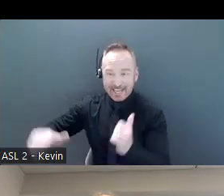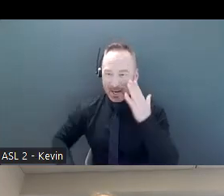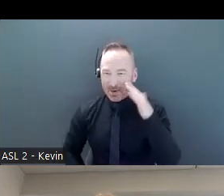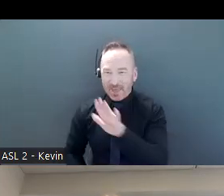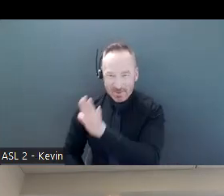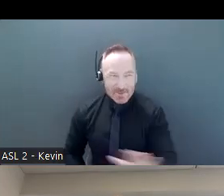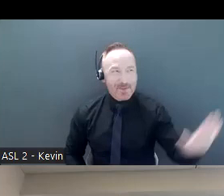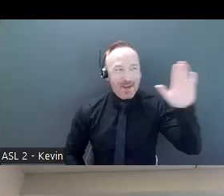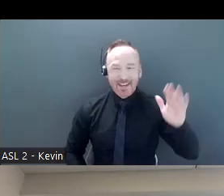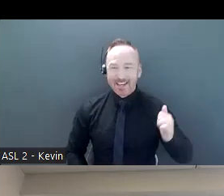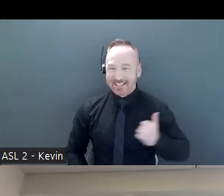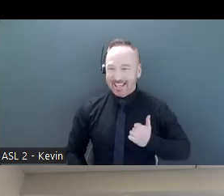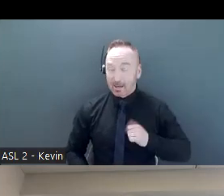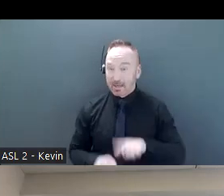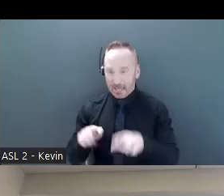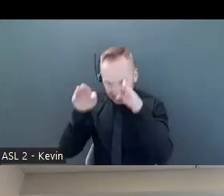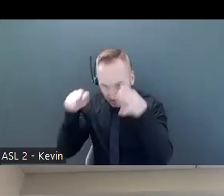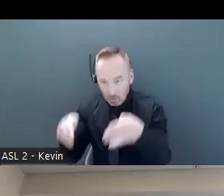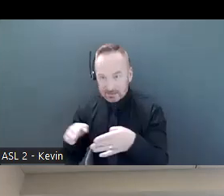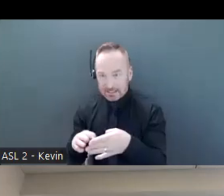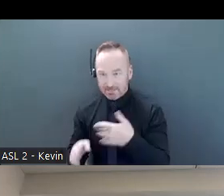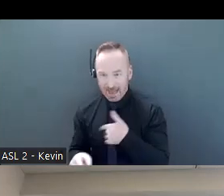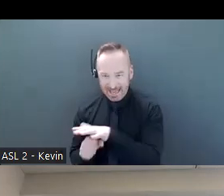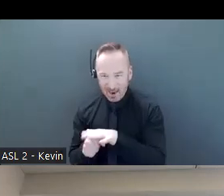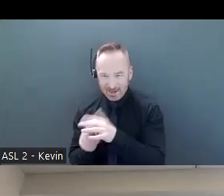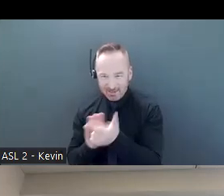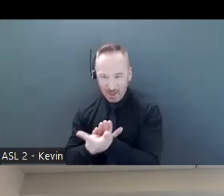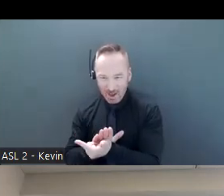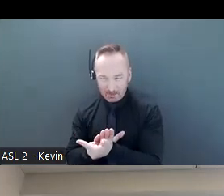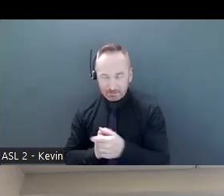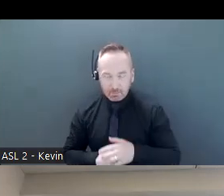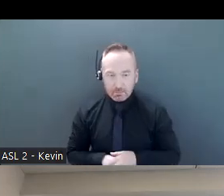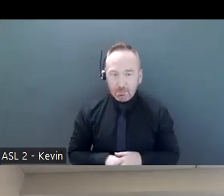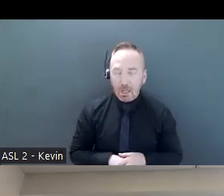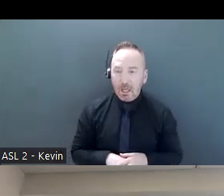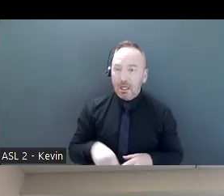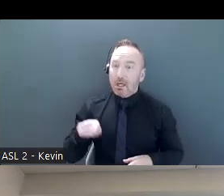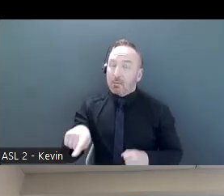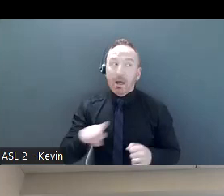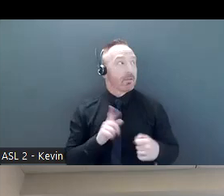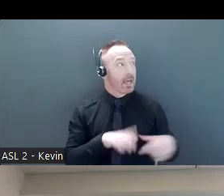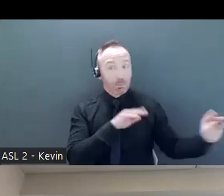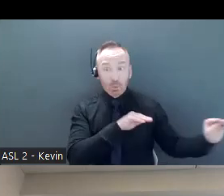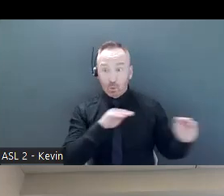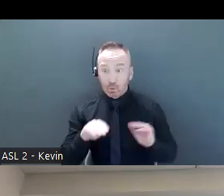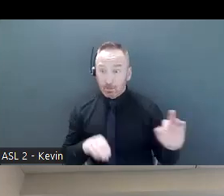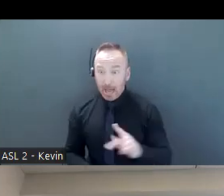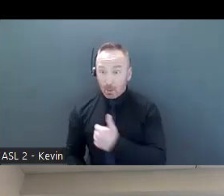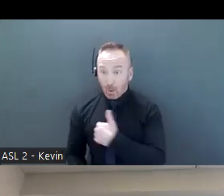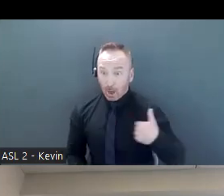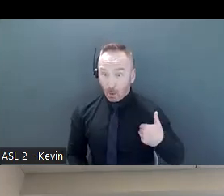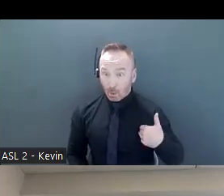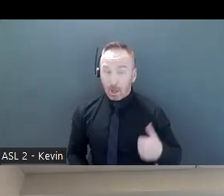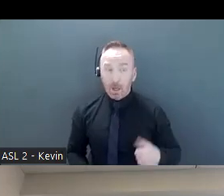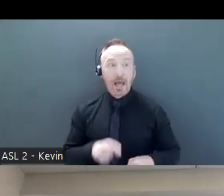where I practice, but they move back to Toronto and they say, I want to see the grandchildren. And the parents say, no, that grandparent is going to have a really